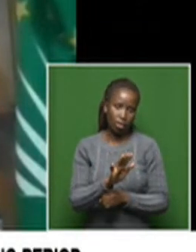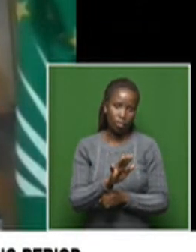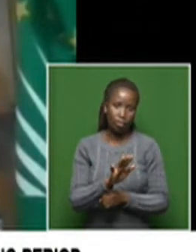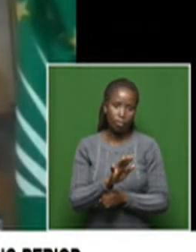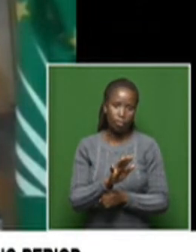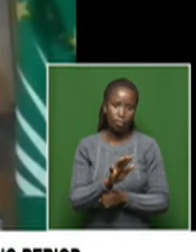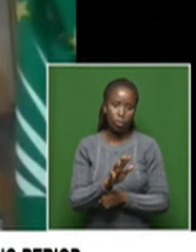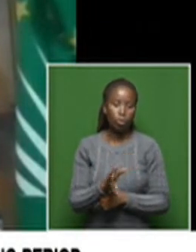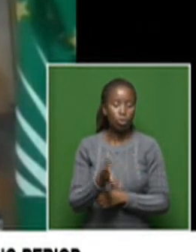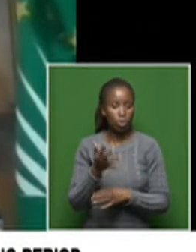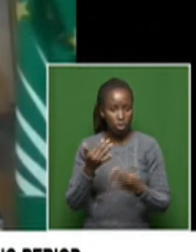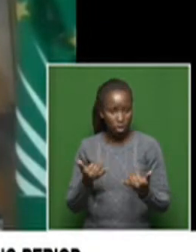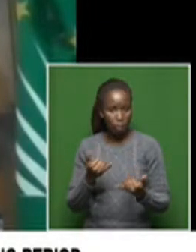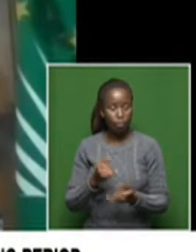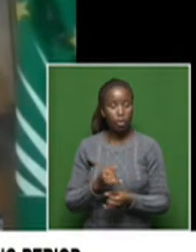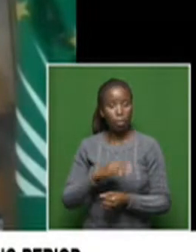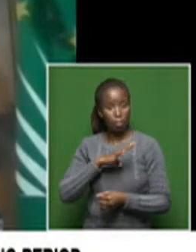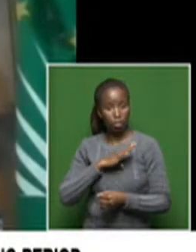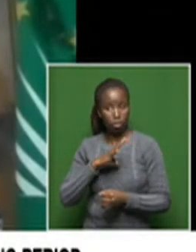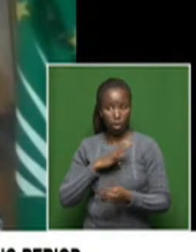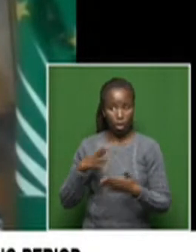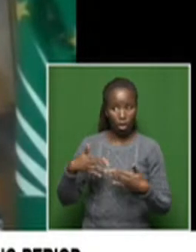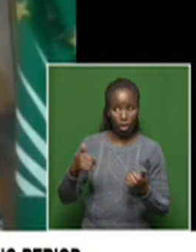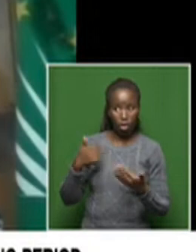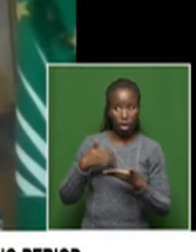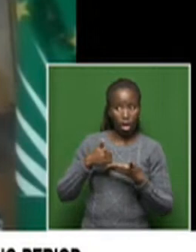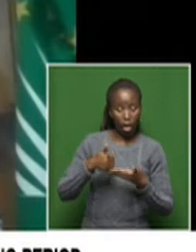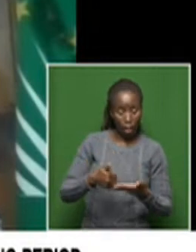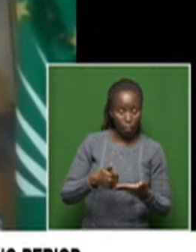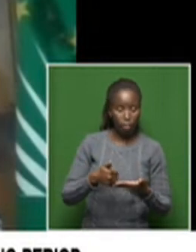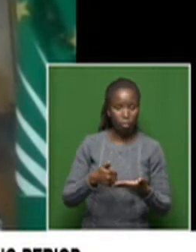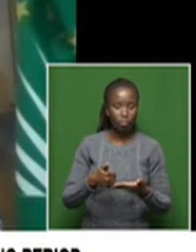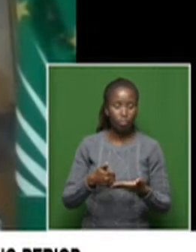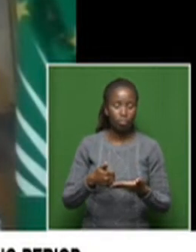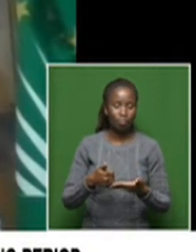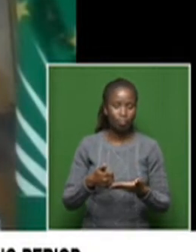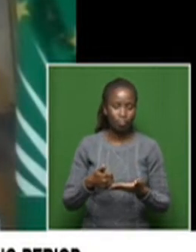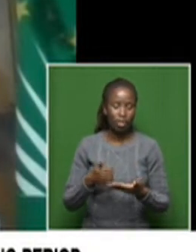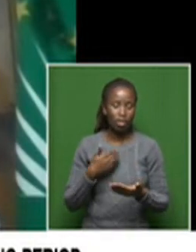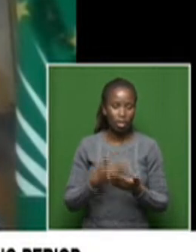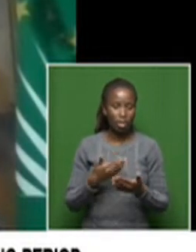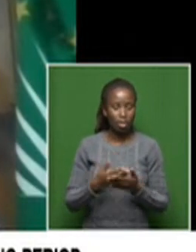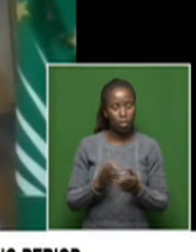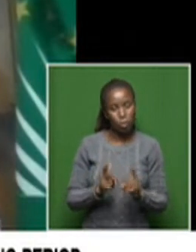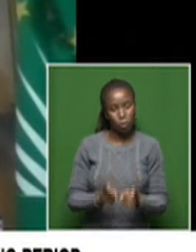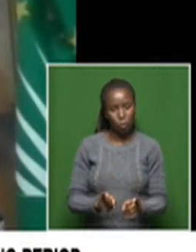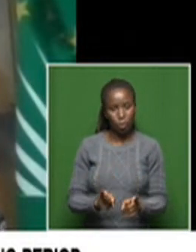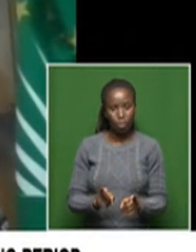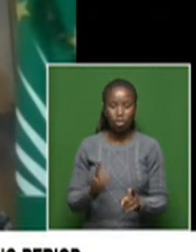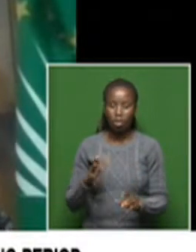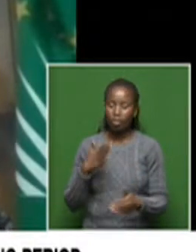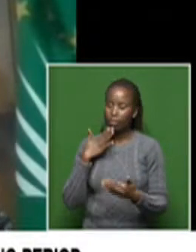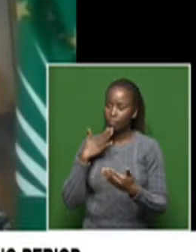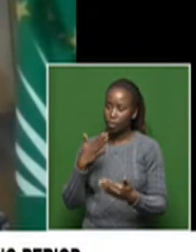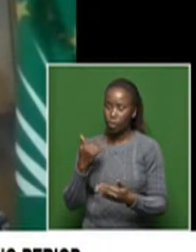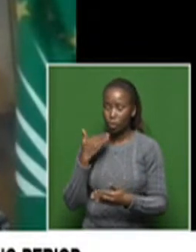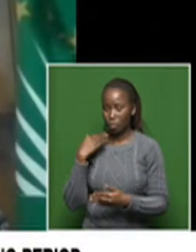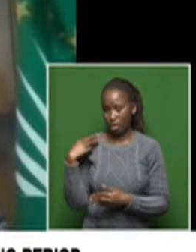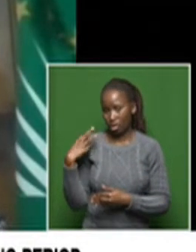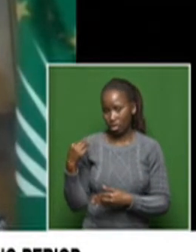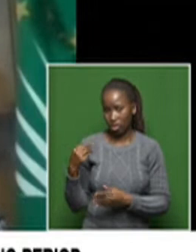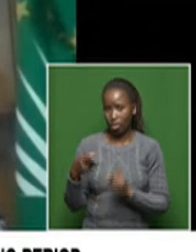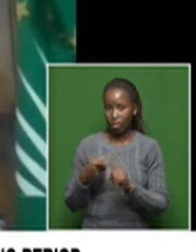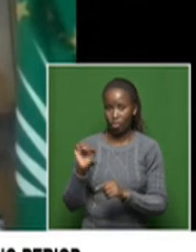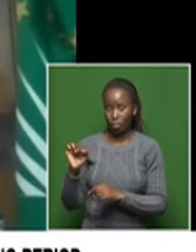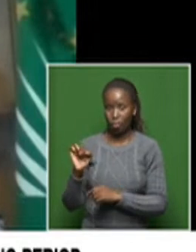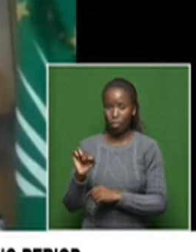moved into the province to assist us swiftly. And I want to appreciate the minister, together with the defense military help,